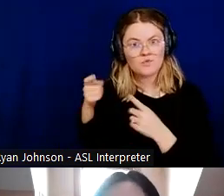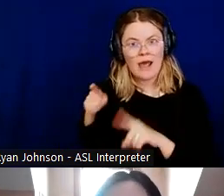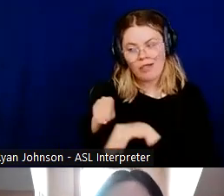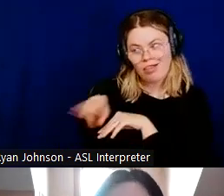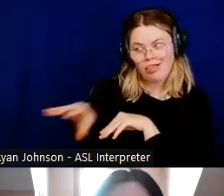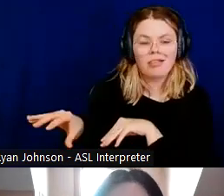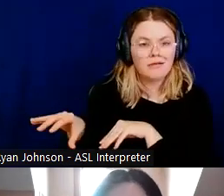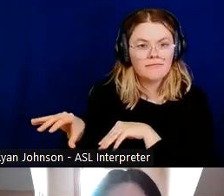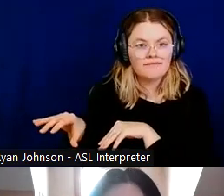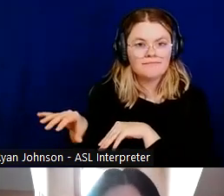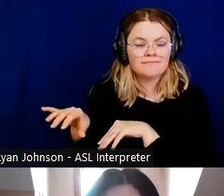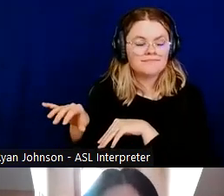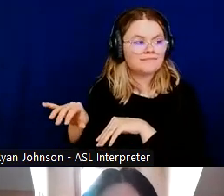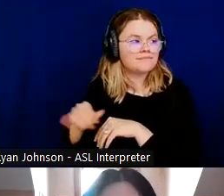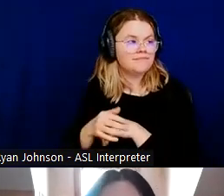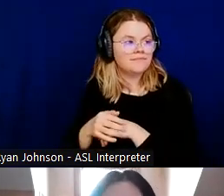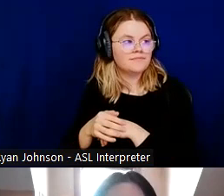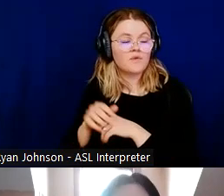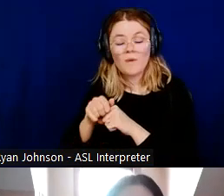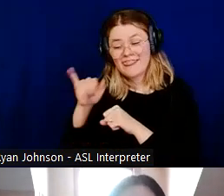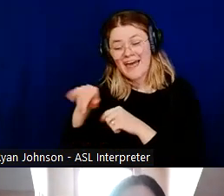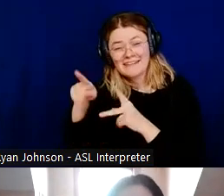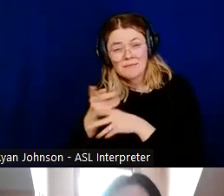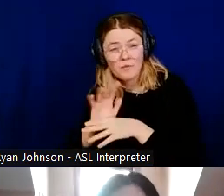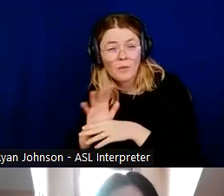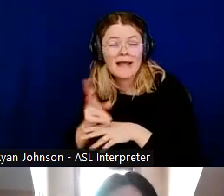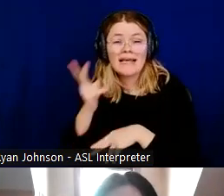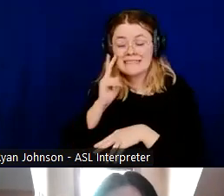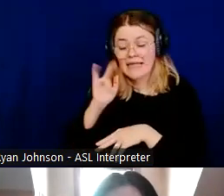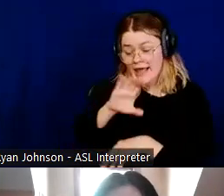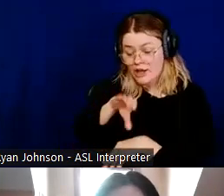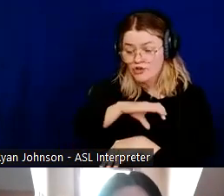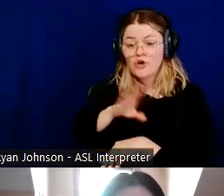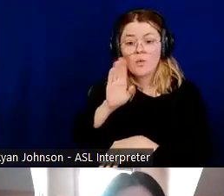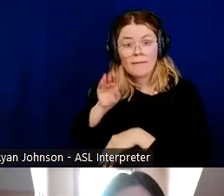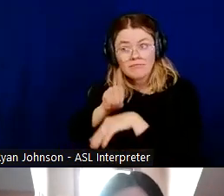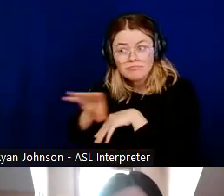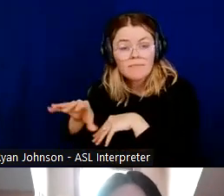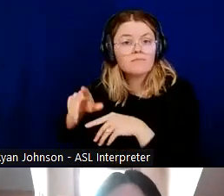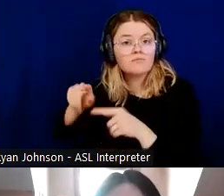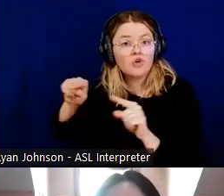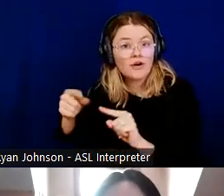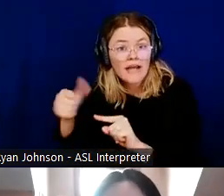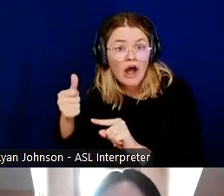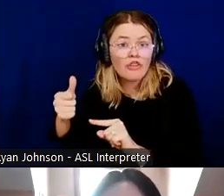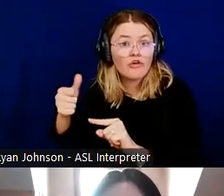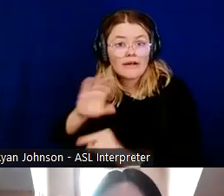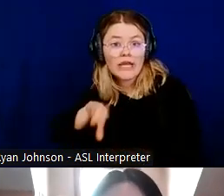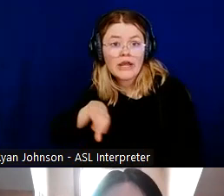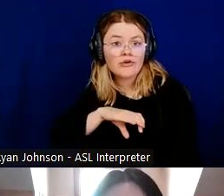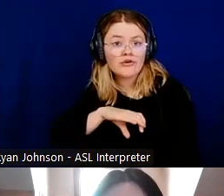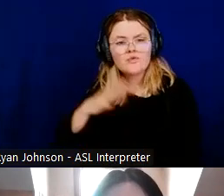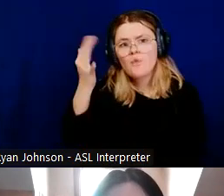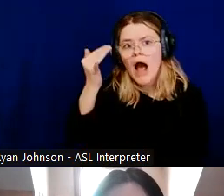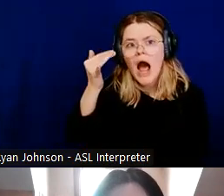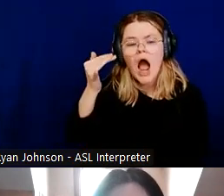we see individuals hurting others, then claiming that abuse is out of love and care. They're doing this